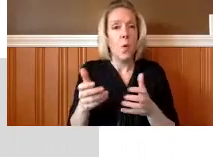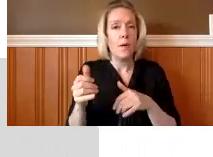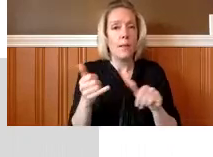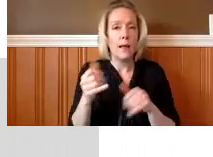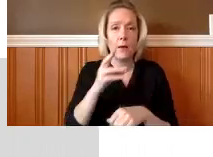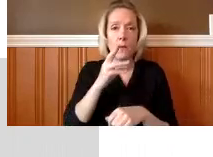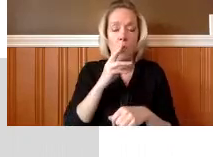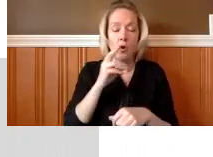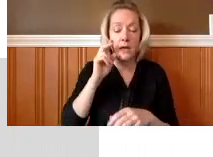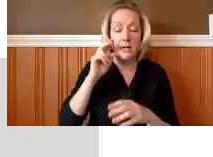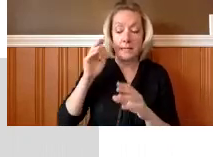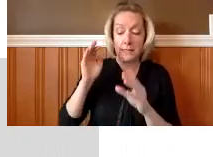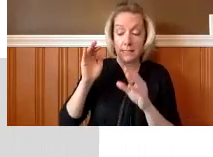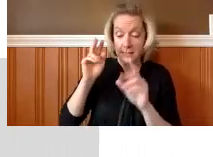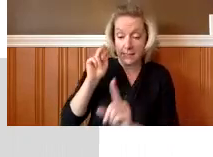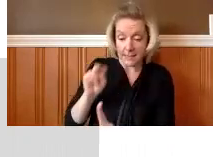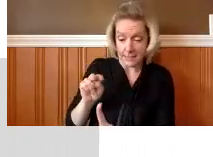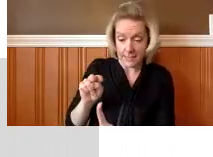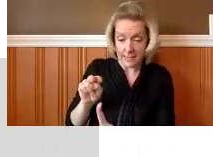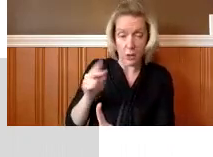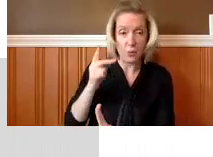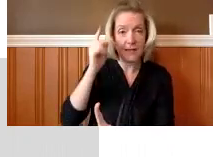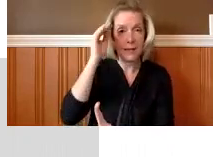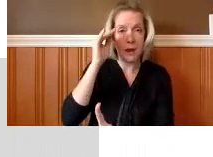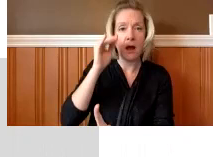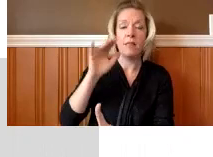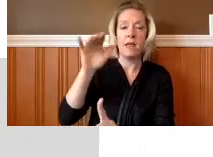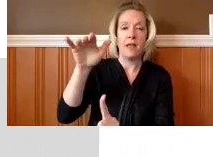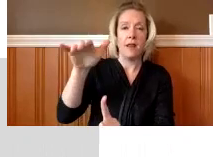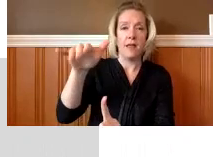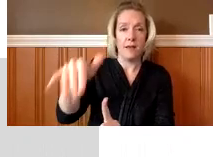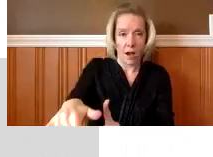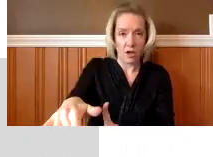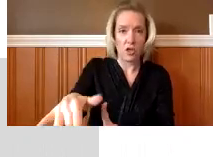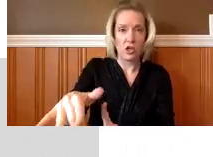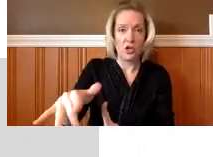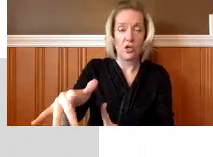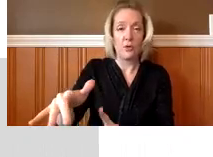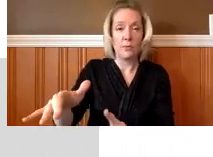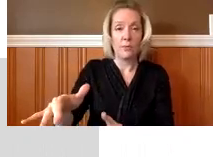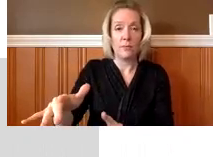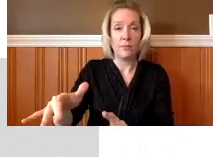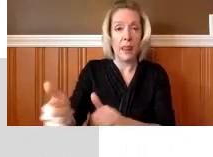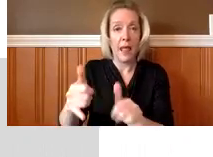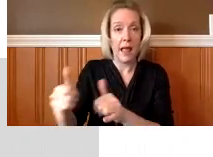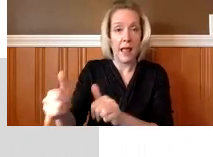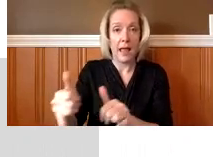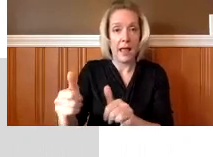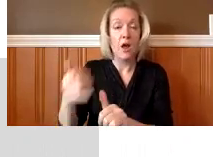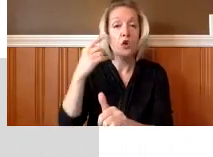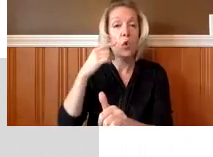he sees it, and he thinks about it, and then he puts his hand in it, and he splashes around. And as he's splashing, his eyes aren't